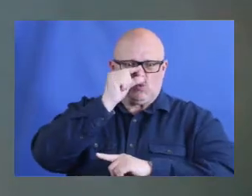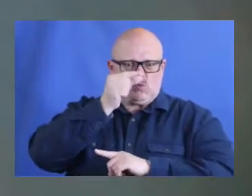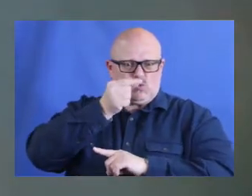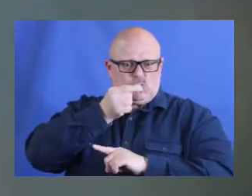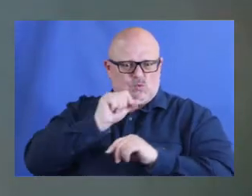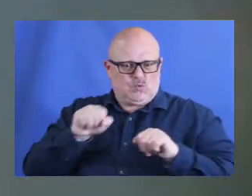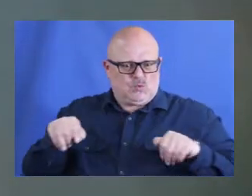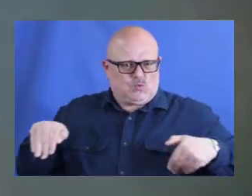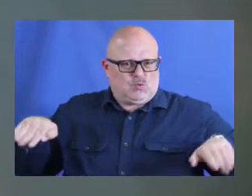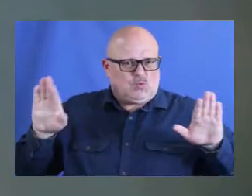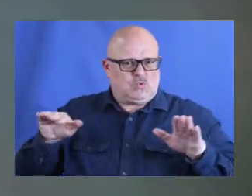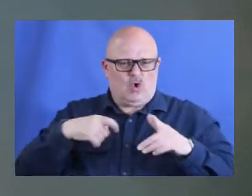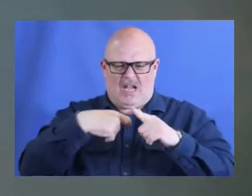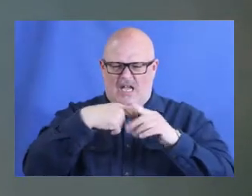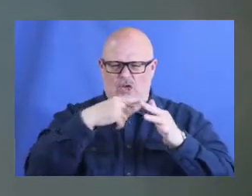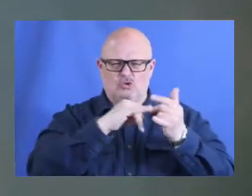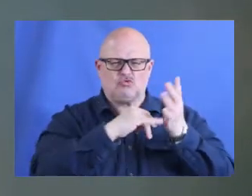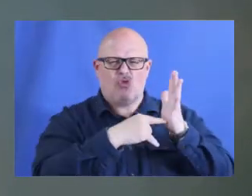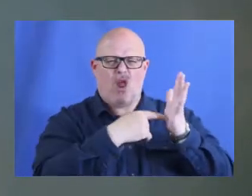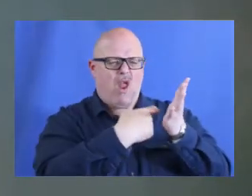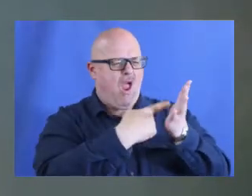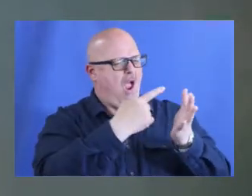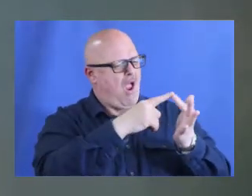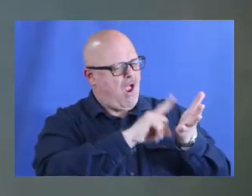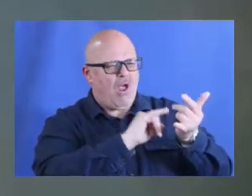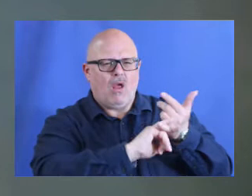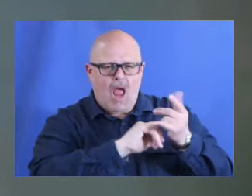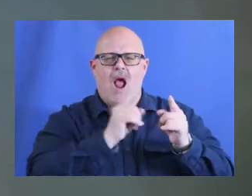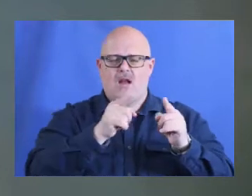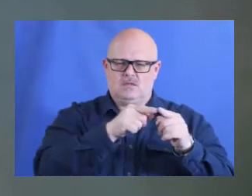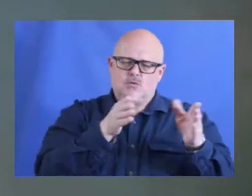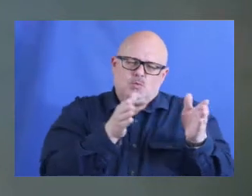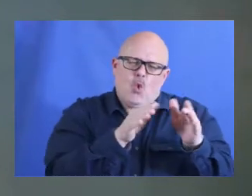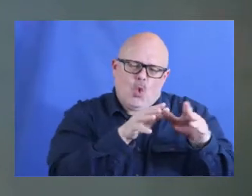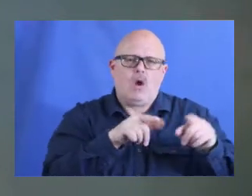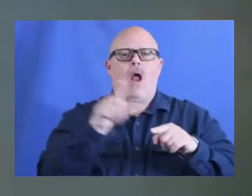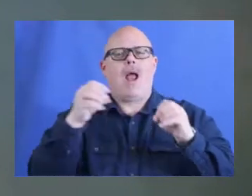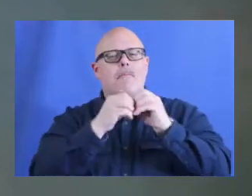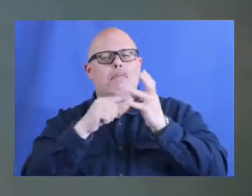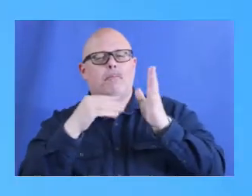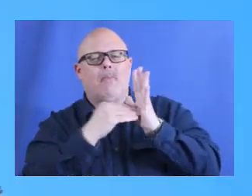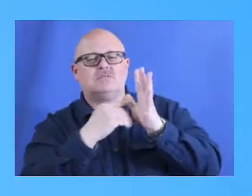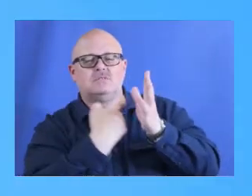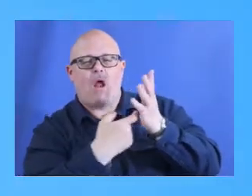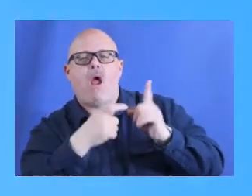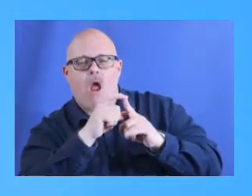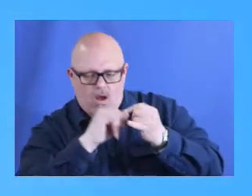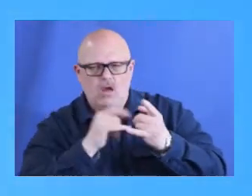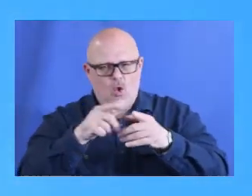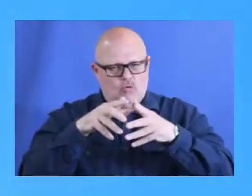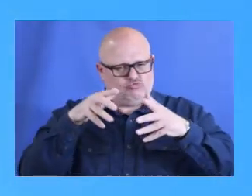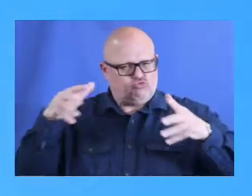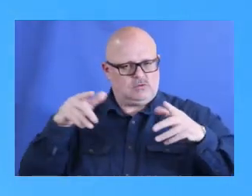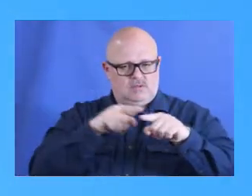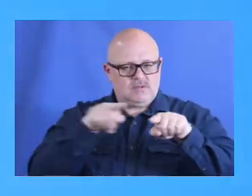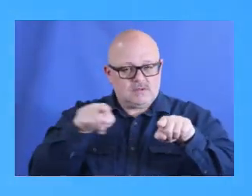At any time of year, buzzards will be soaring and wheeling overhead, or perhaps you'll be lucky enough to spot a